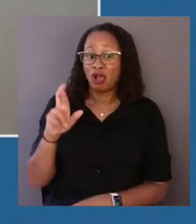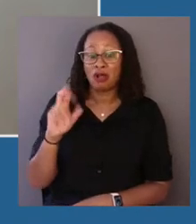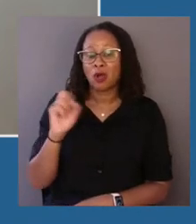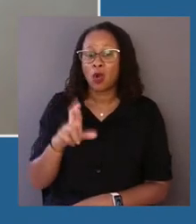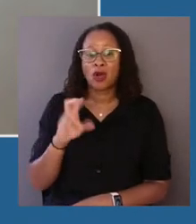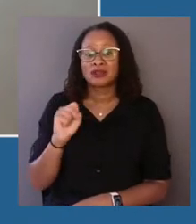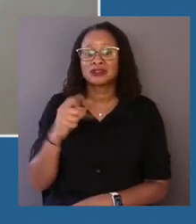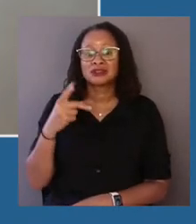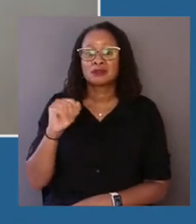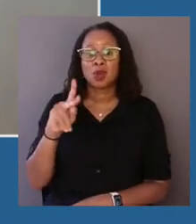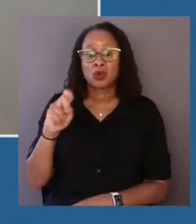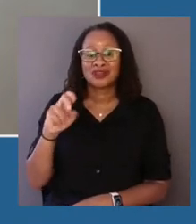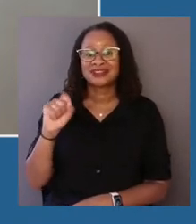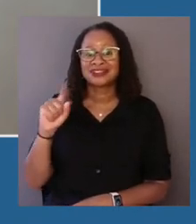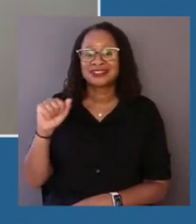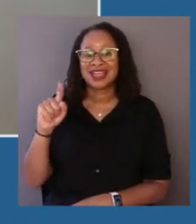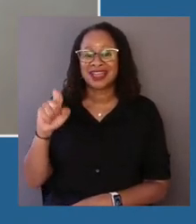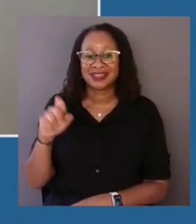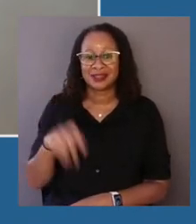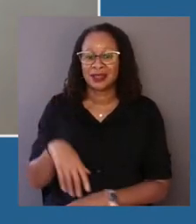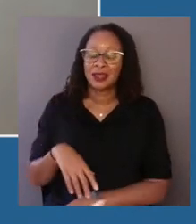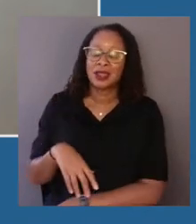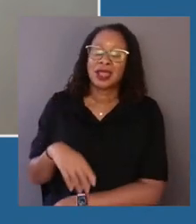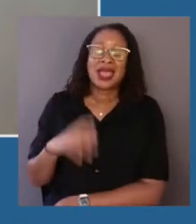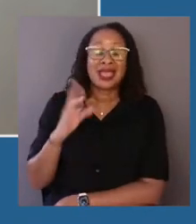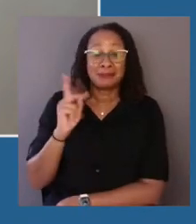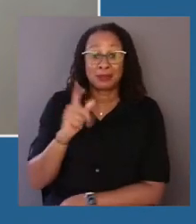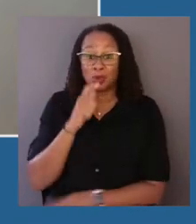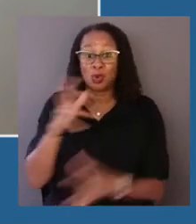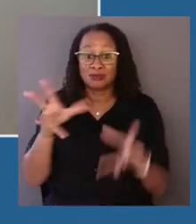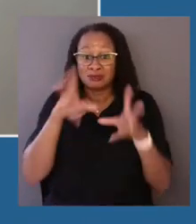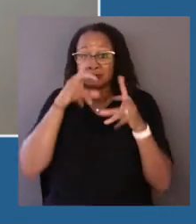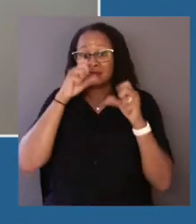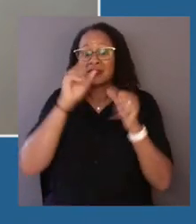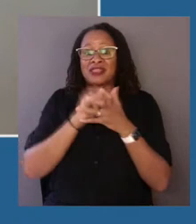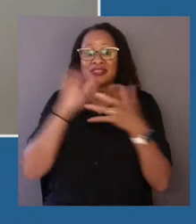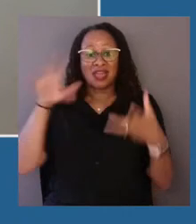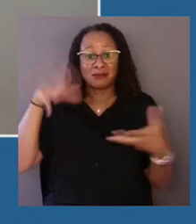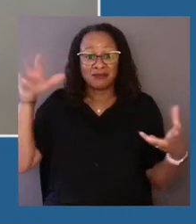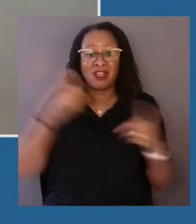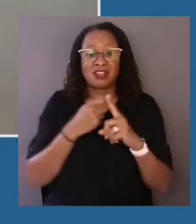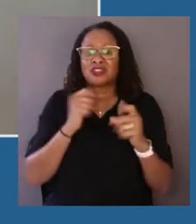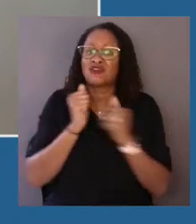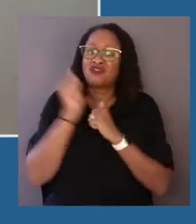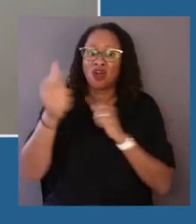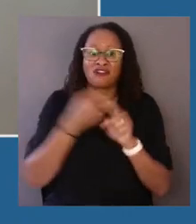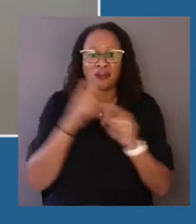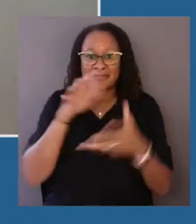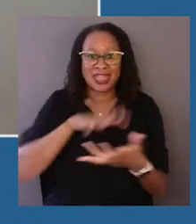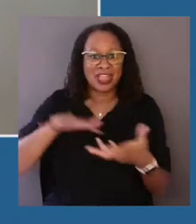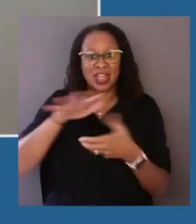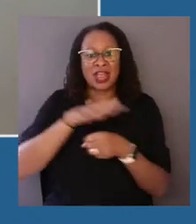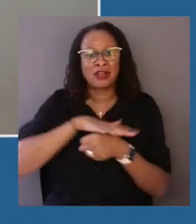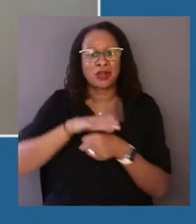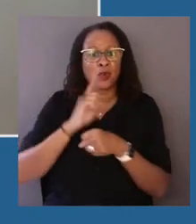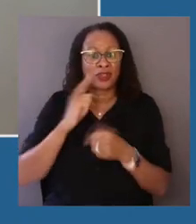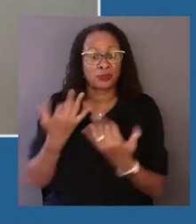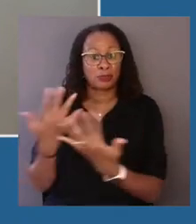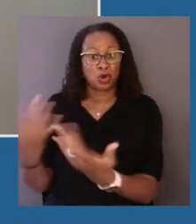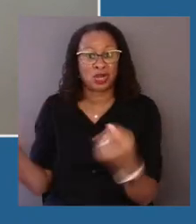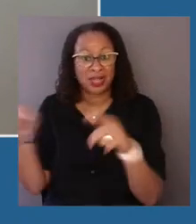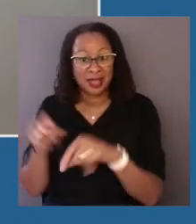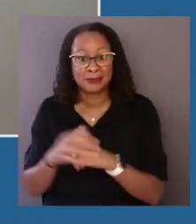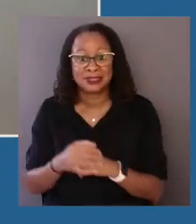breathing in that smoke far downwind of the areas burned right now, right this week. So I would just make those points on